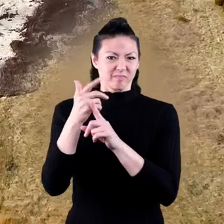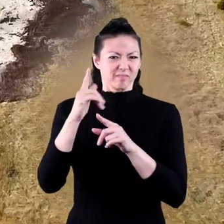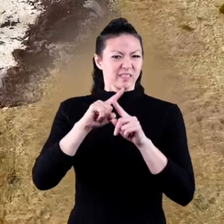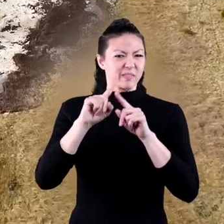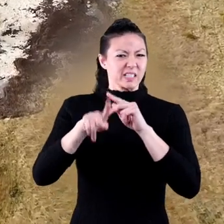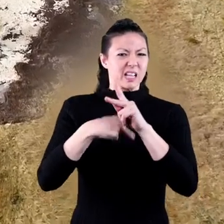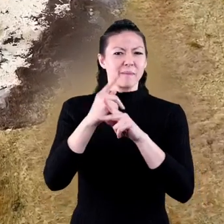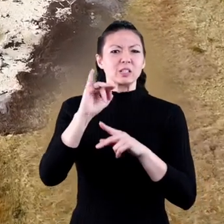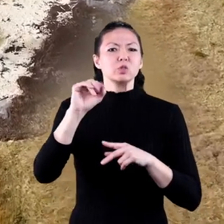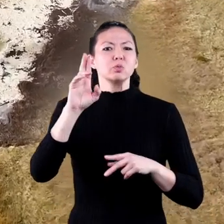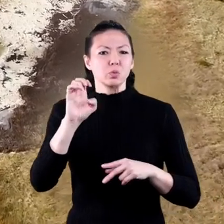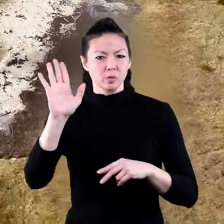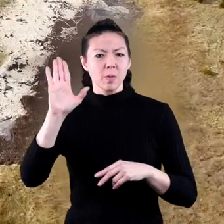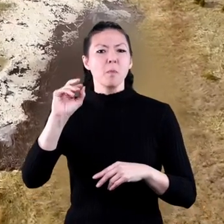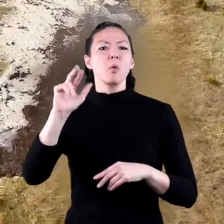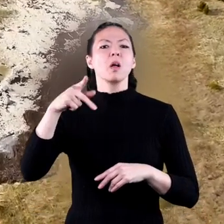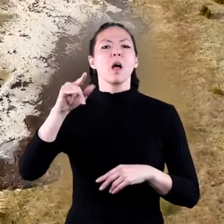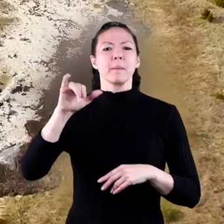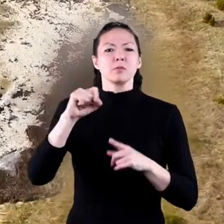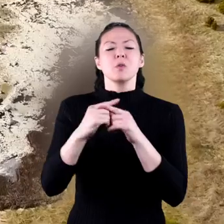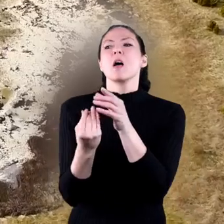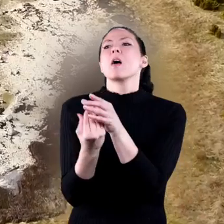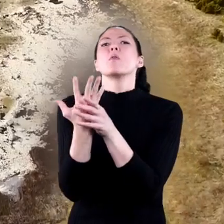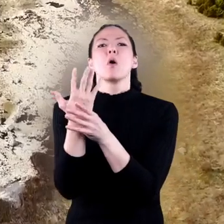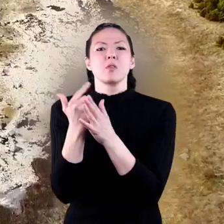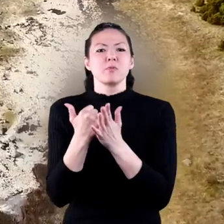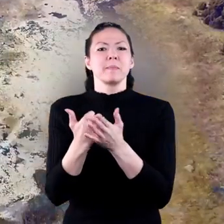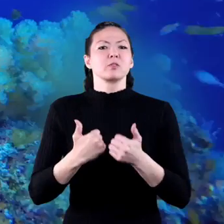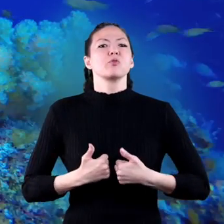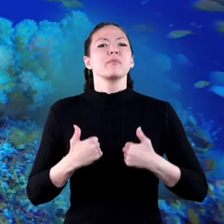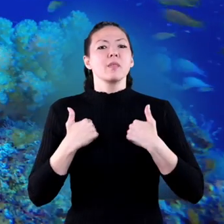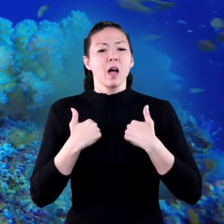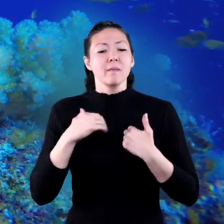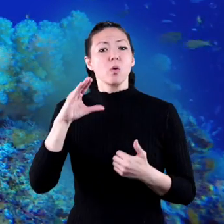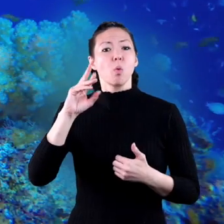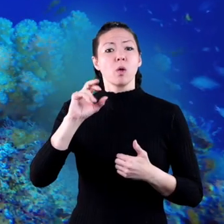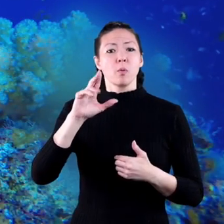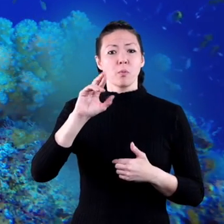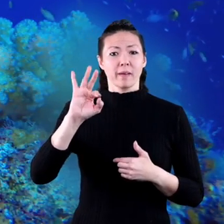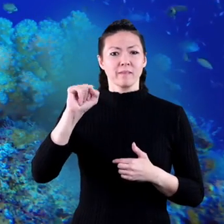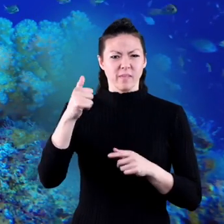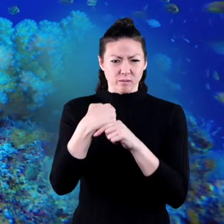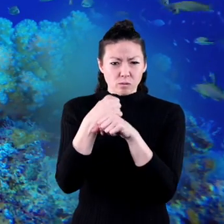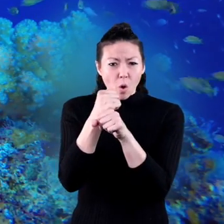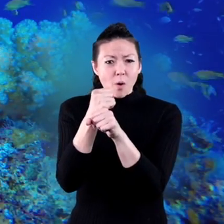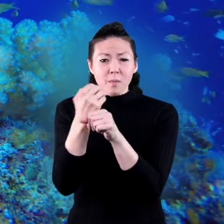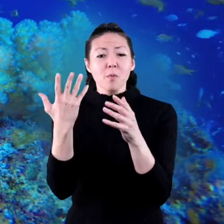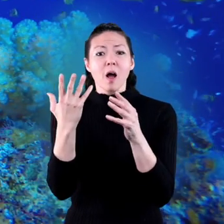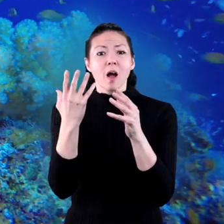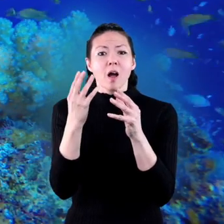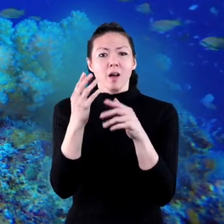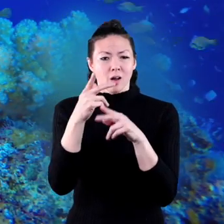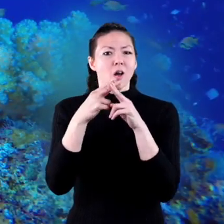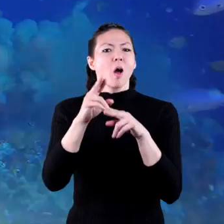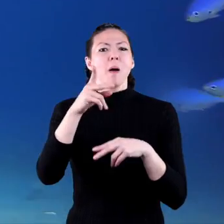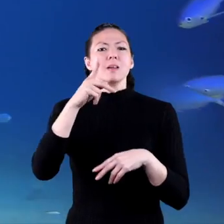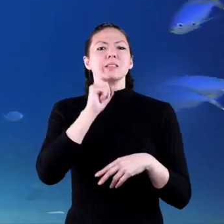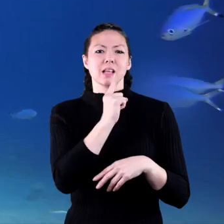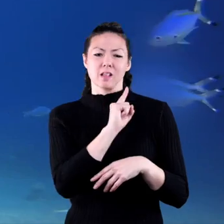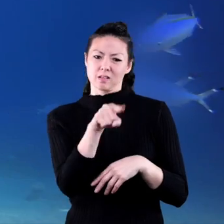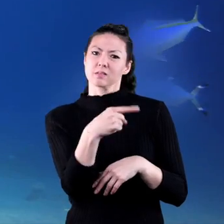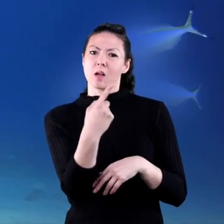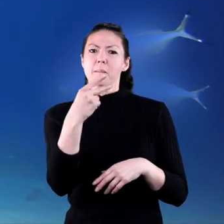in the tissues of coral polyps helps it to survive. Coral reefs are formed by a single coral polyp,